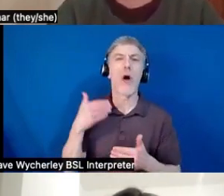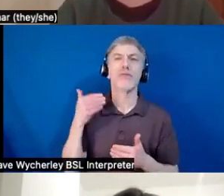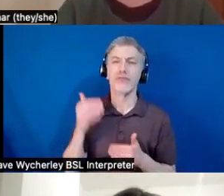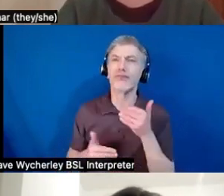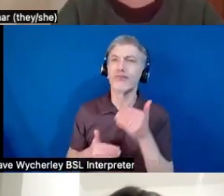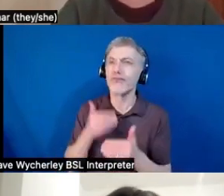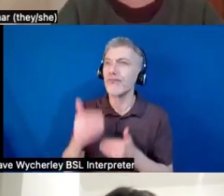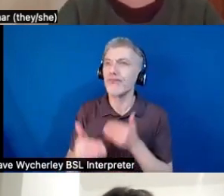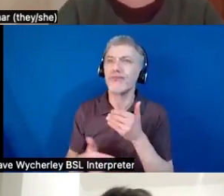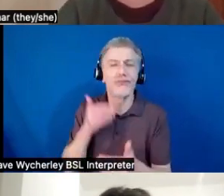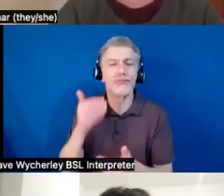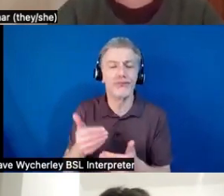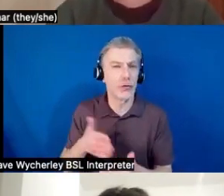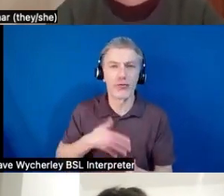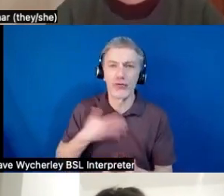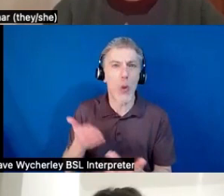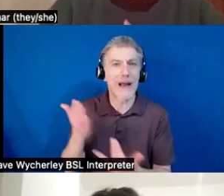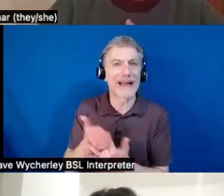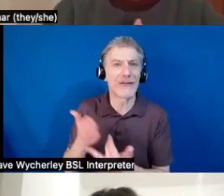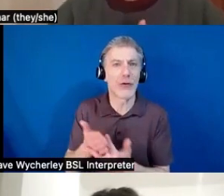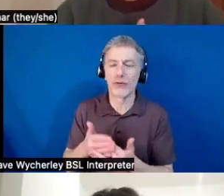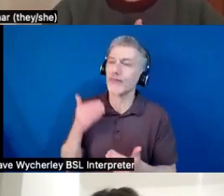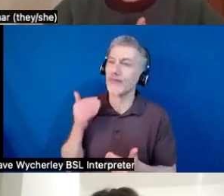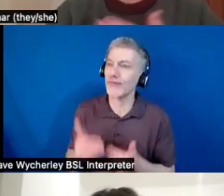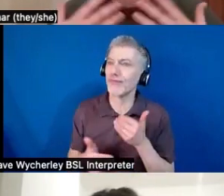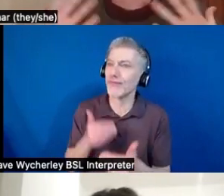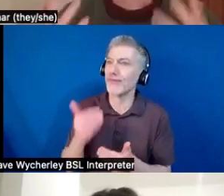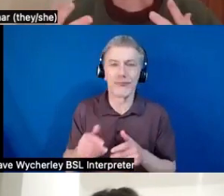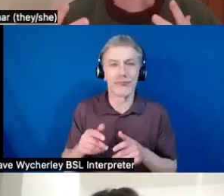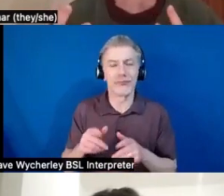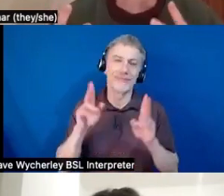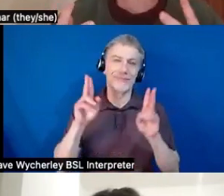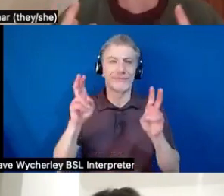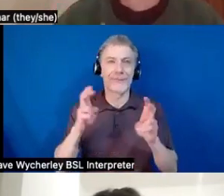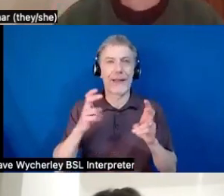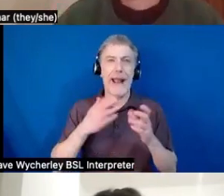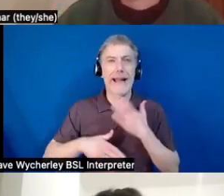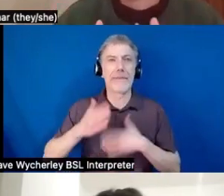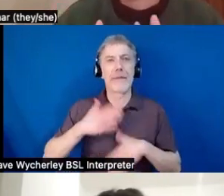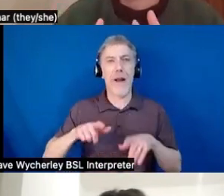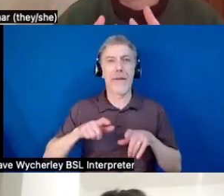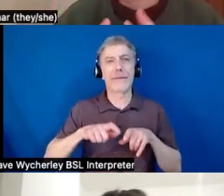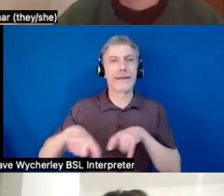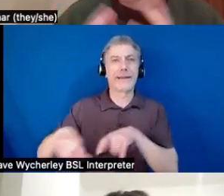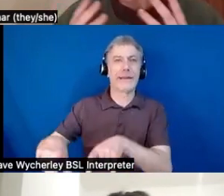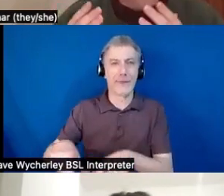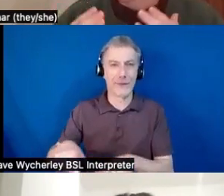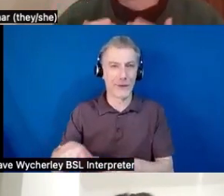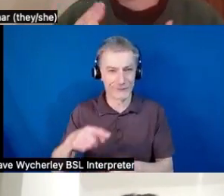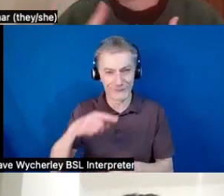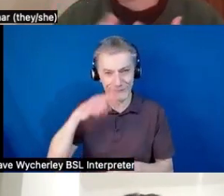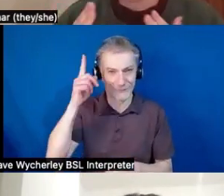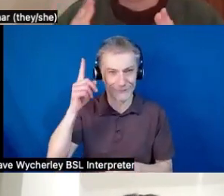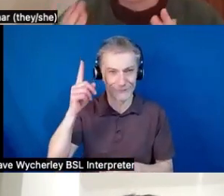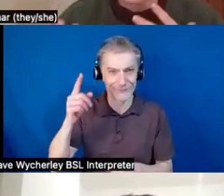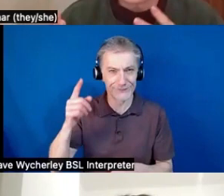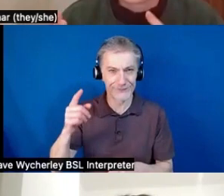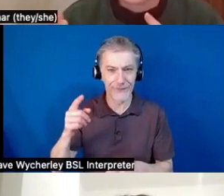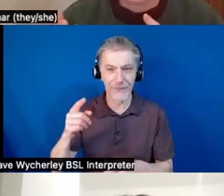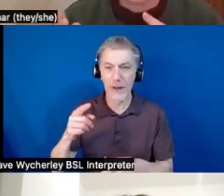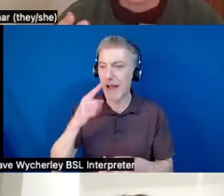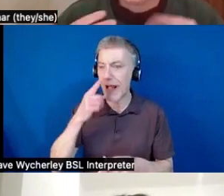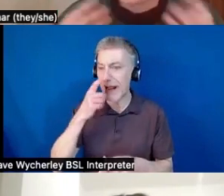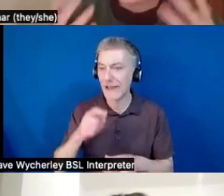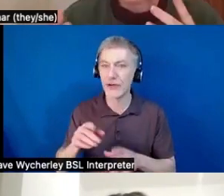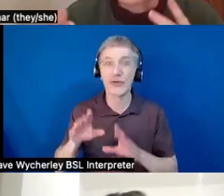We're told to kind of to keep calm and carry on and all of that nonsense. but being able to actually stop when we need to